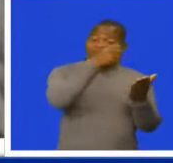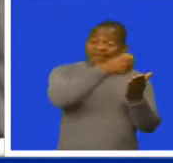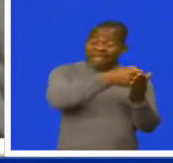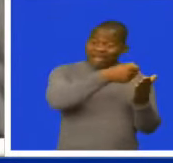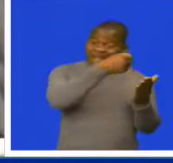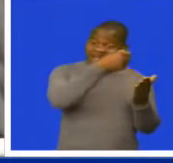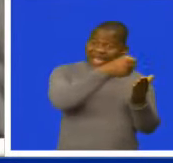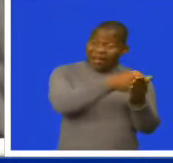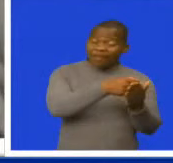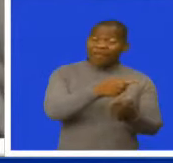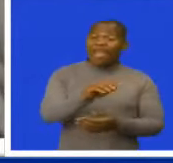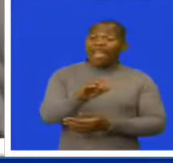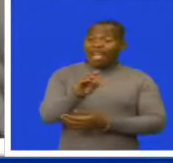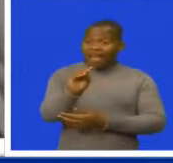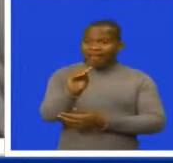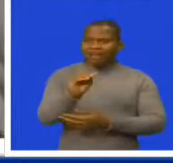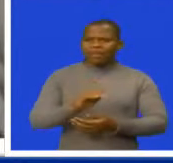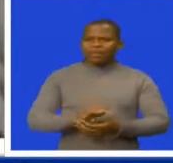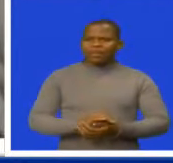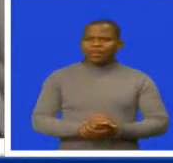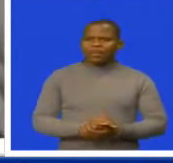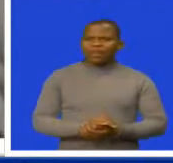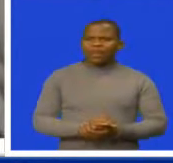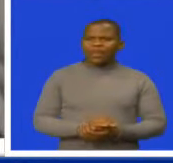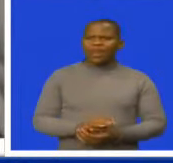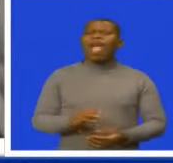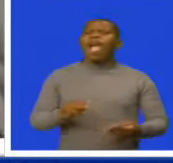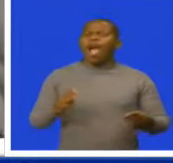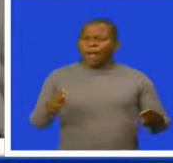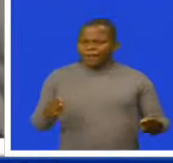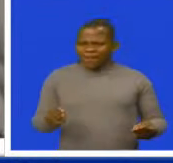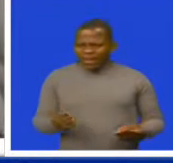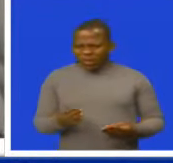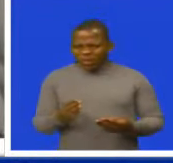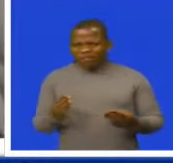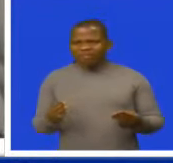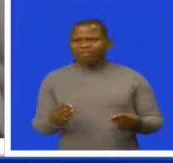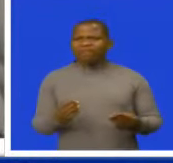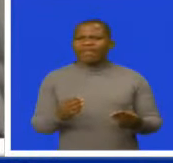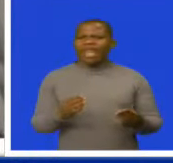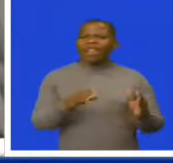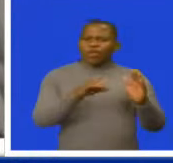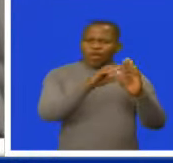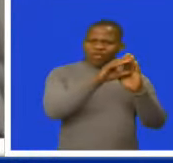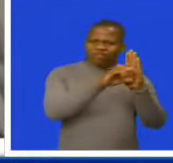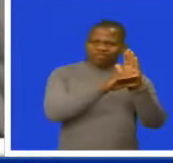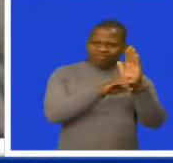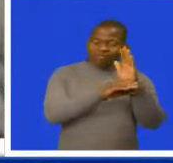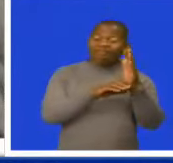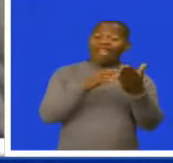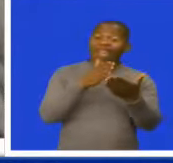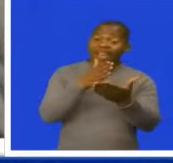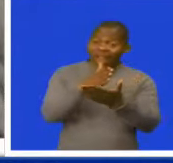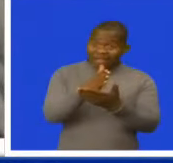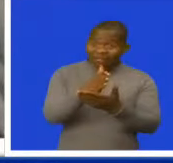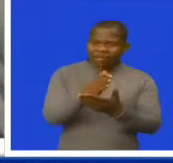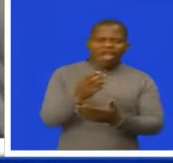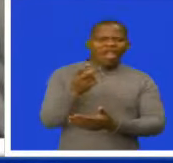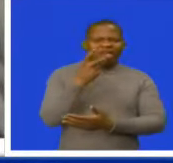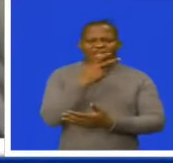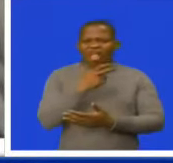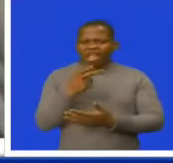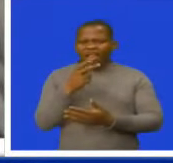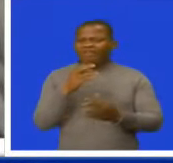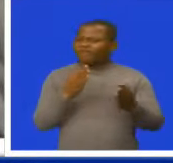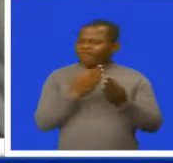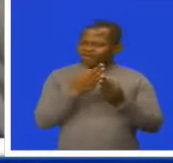le-absolute. My freedoms ayingase se-infringe kuyami i-freedom. Ungahambi uyobhala ngami nje into lengasiyo. Kufuna